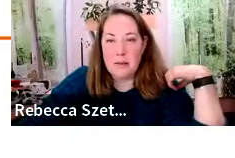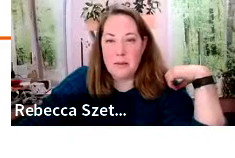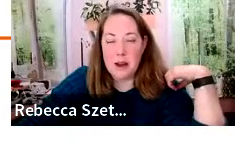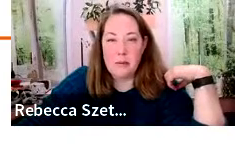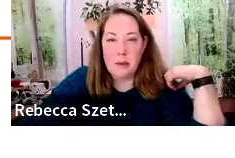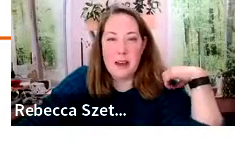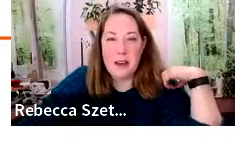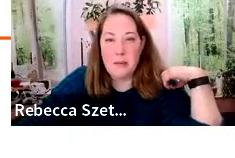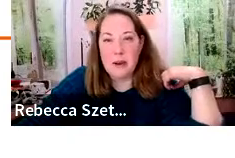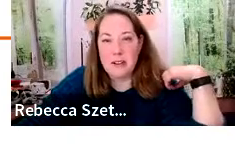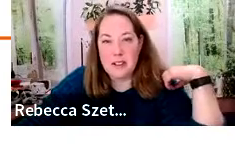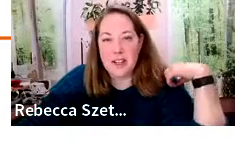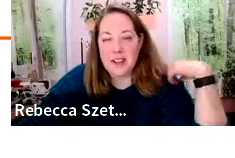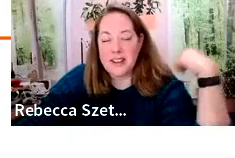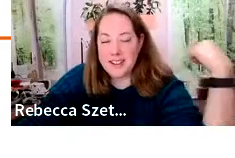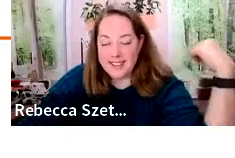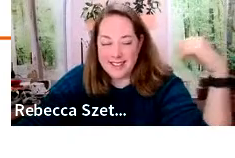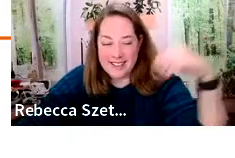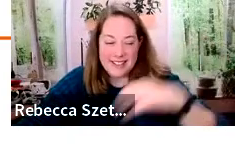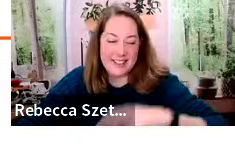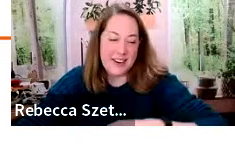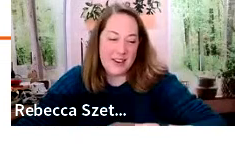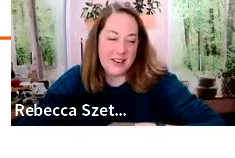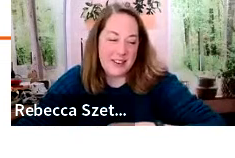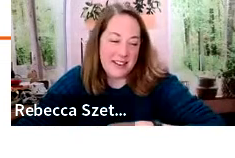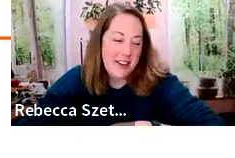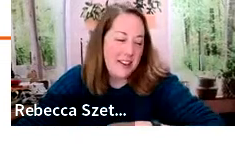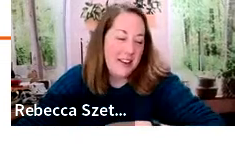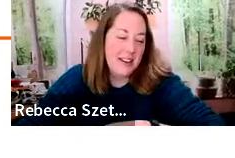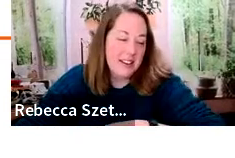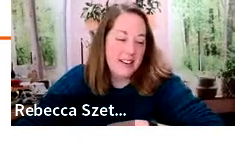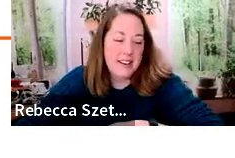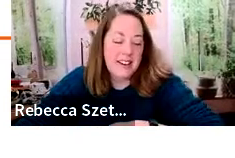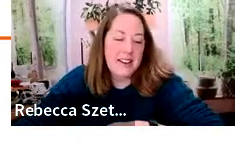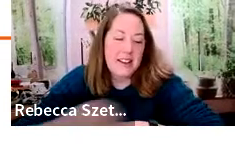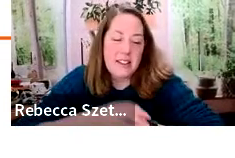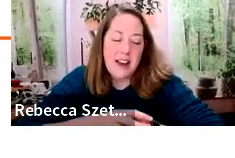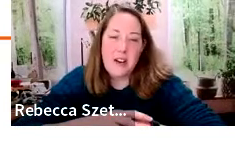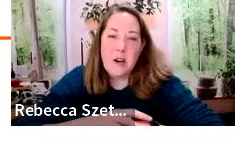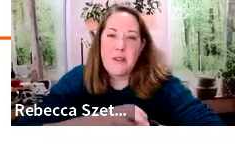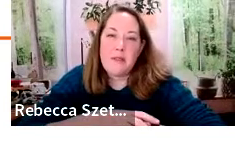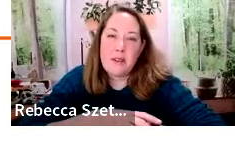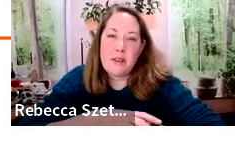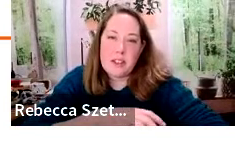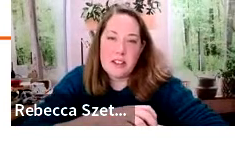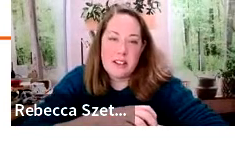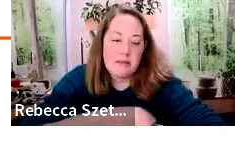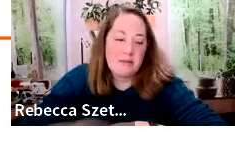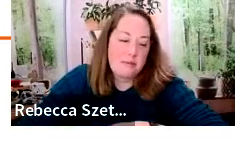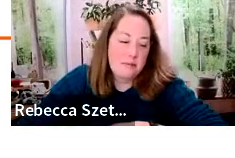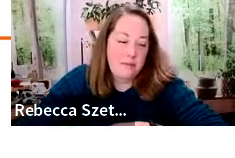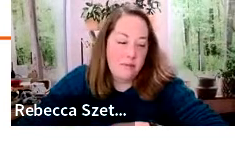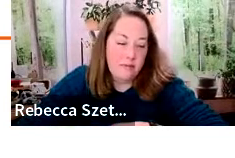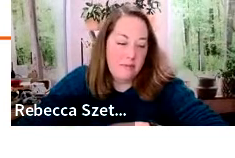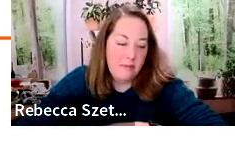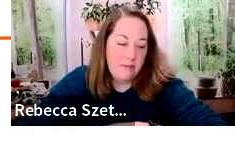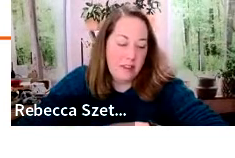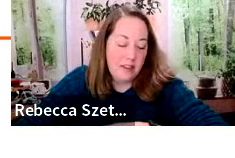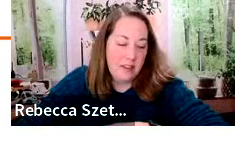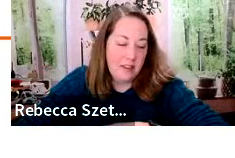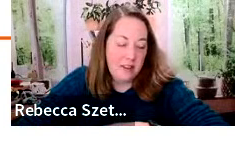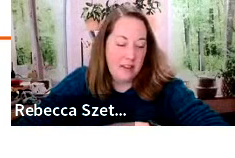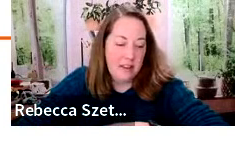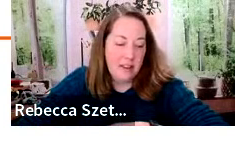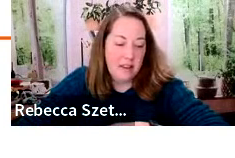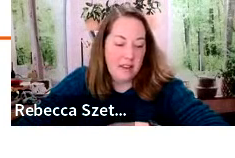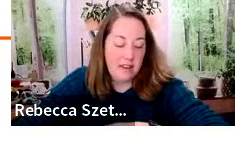who might be randomly making appearances. So he's got COVID, unfortunately.